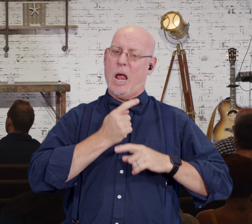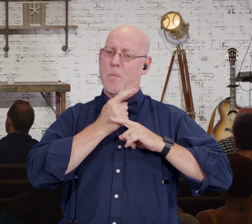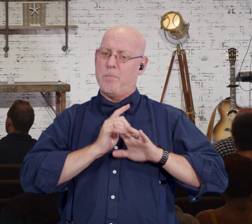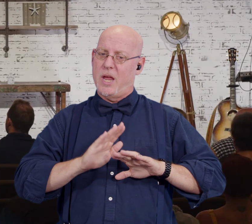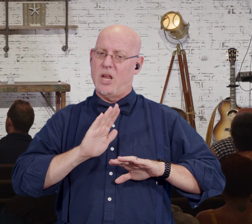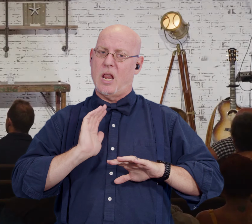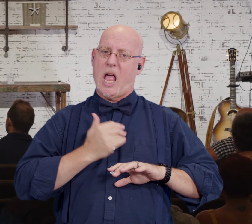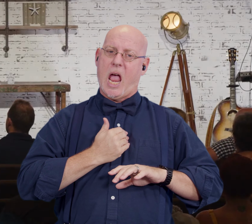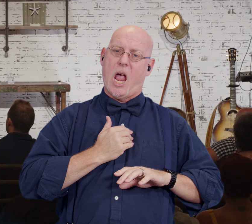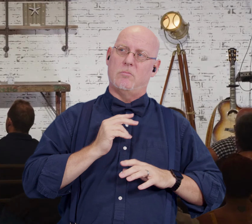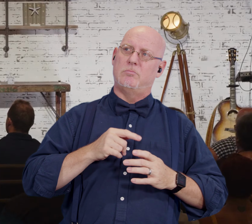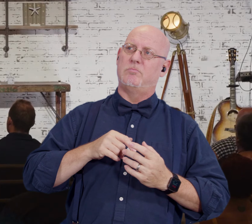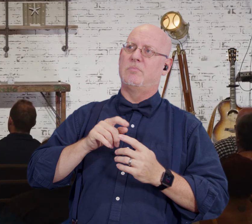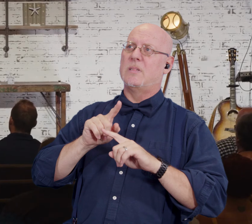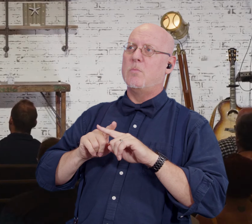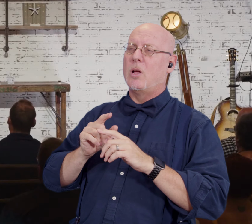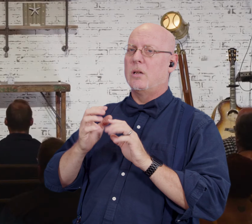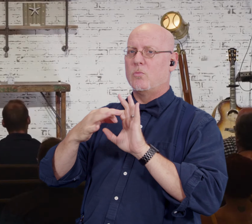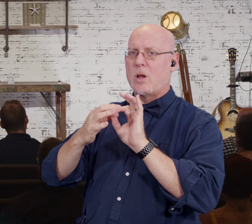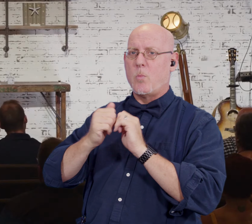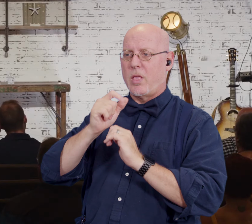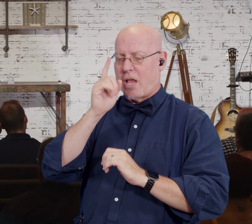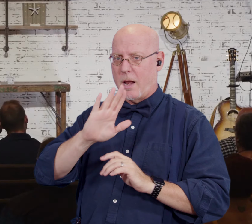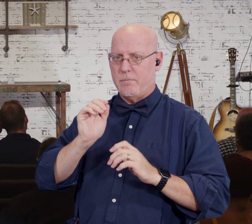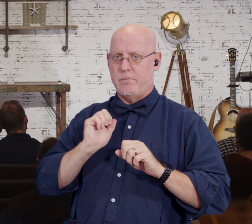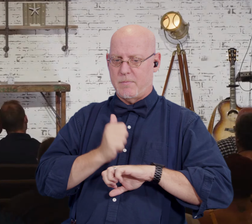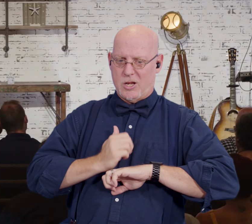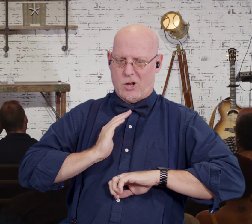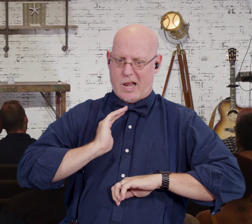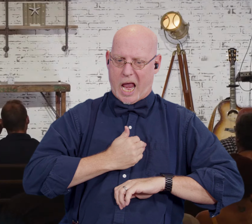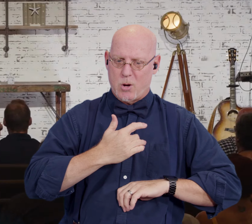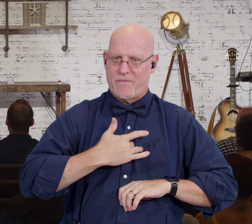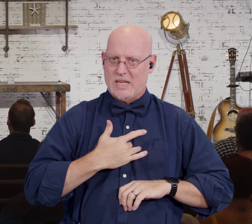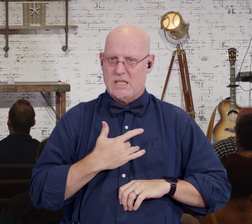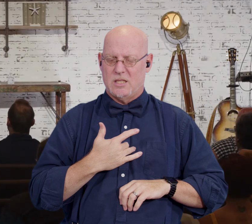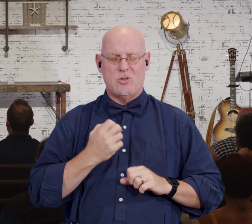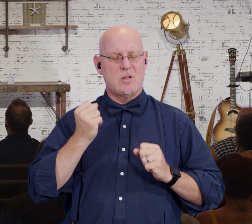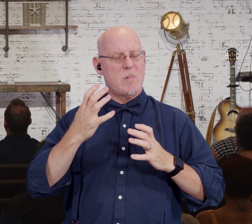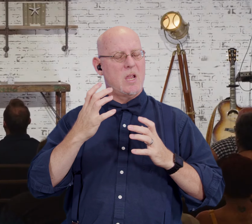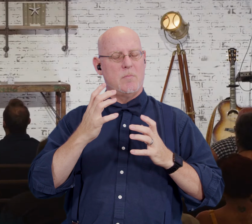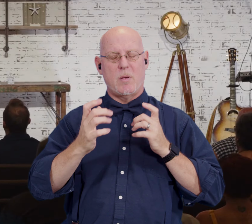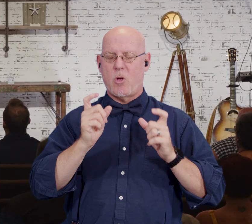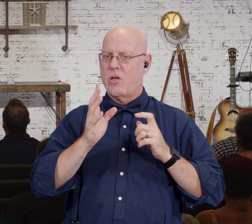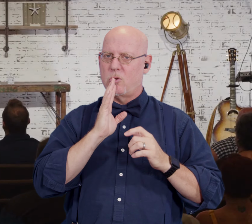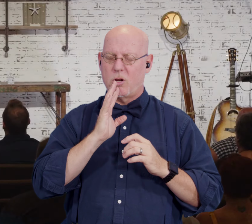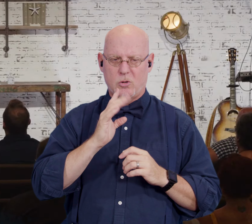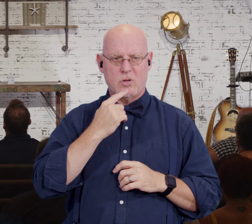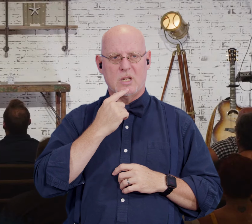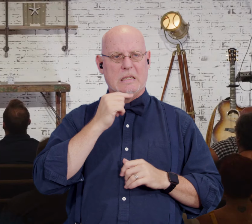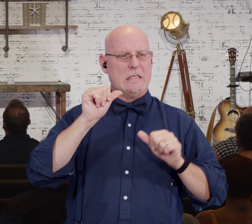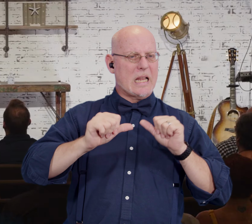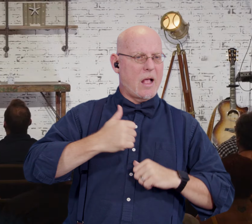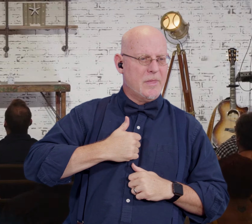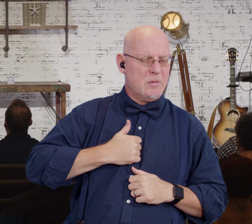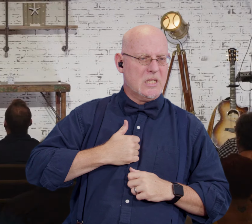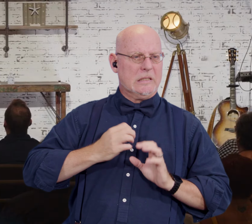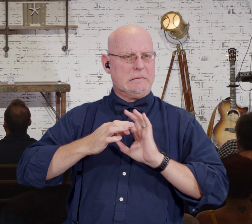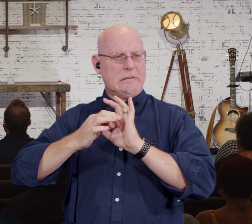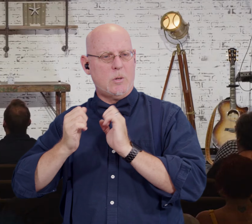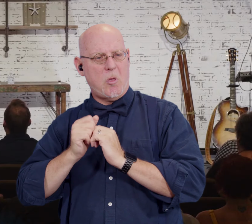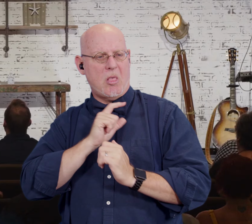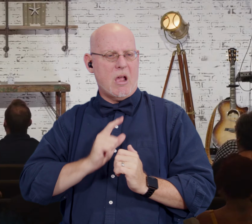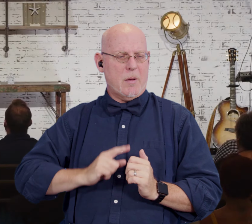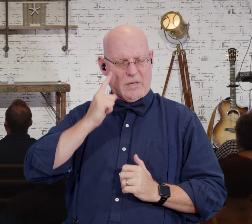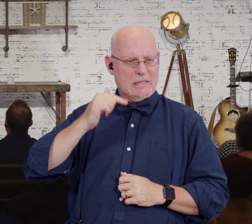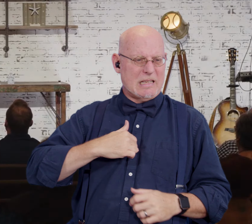peace, our standing before the Lord based on that. Like, there's too many people I talk to and they like doubt their position before the